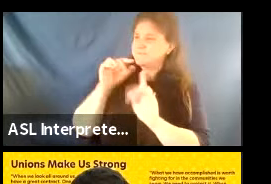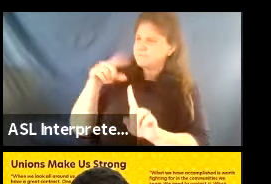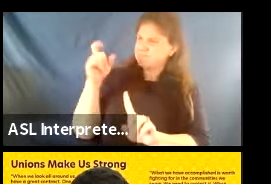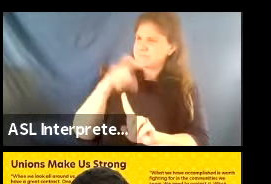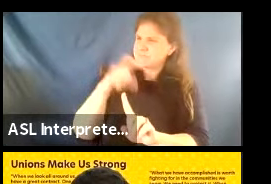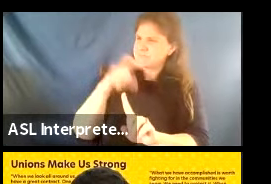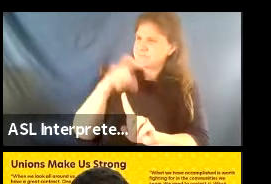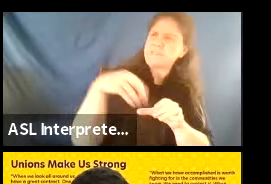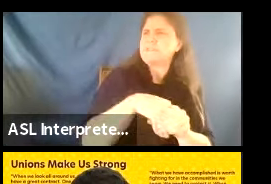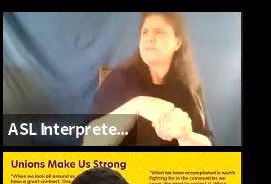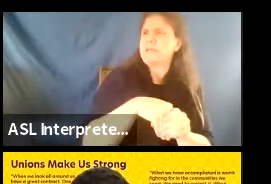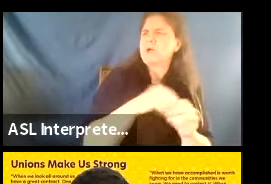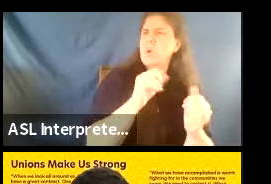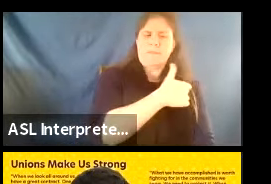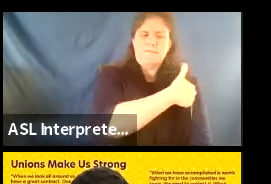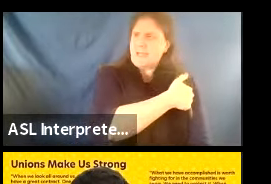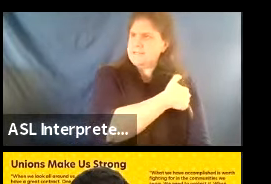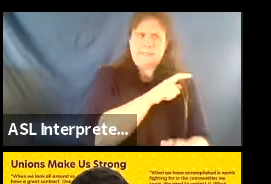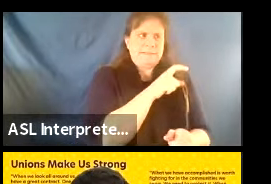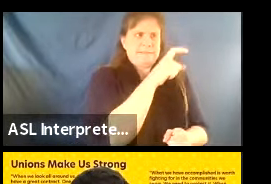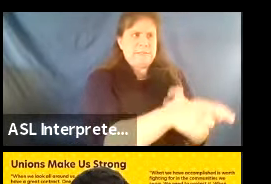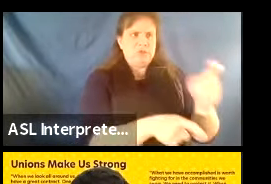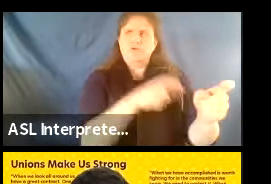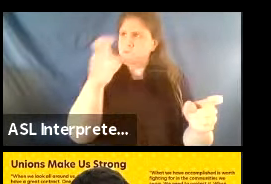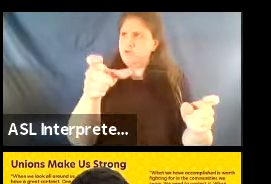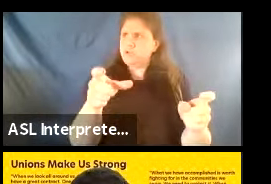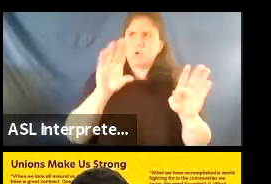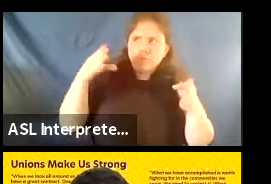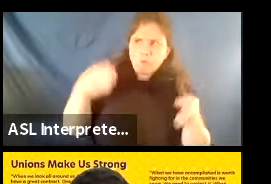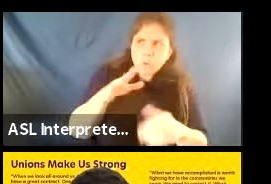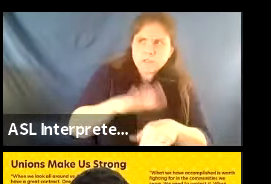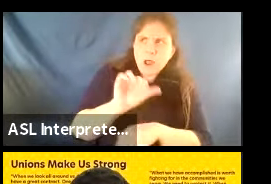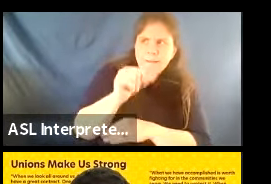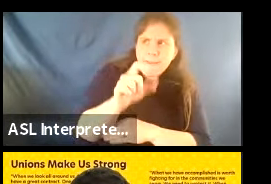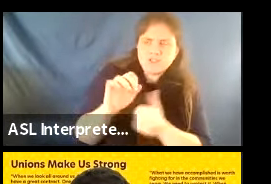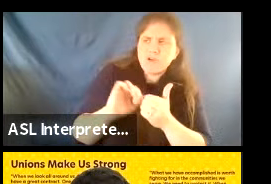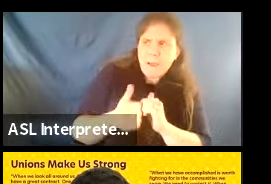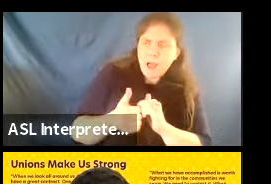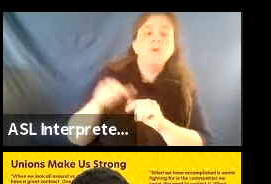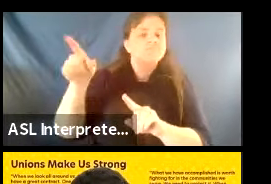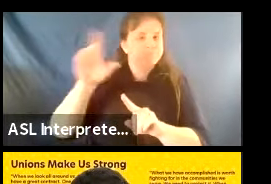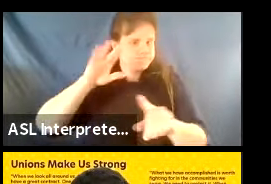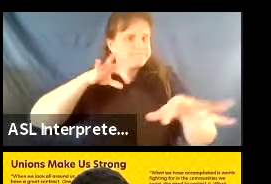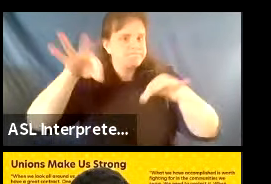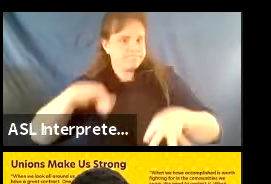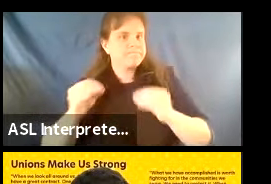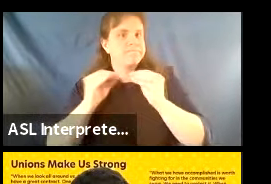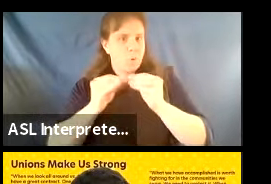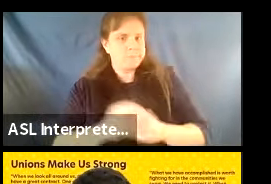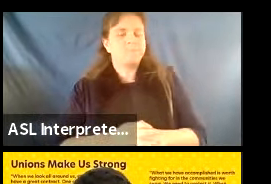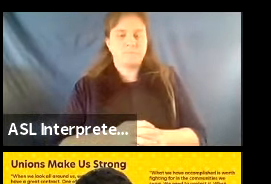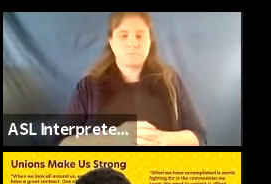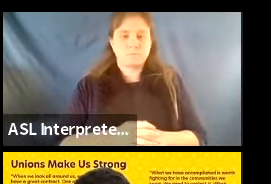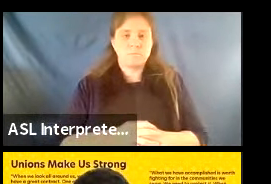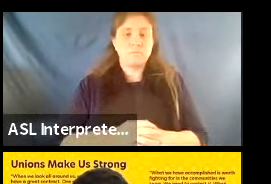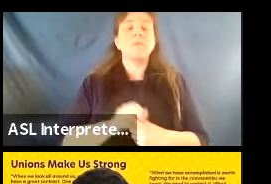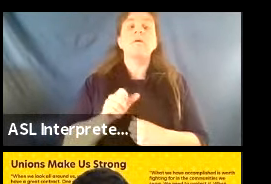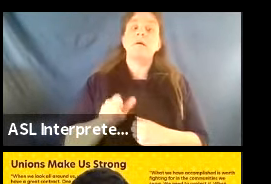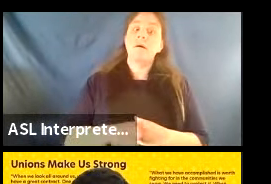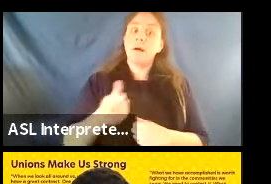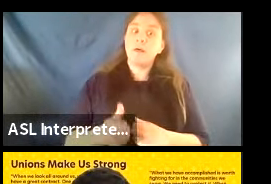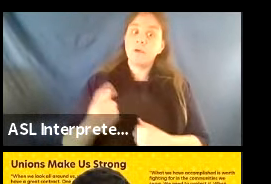participate in vaccine distribution in this age-based approach. And the other question that we've been working hard to